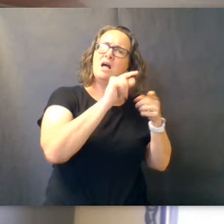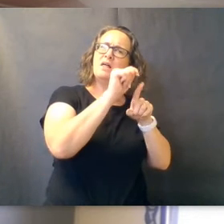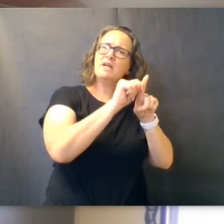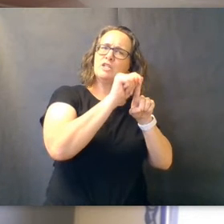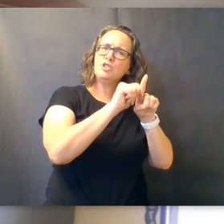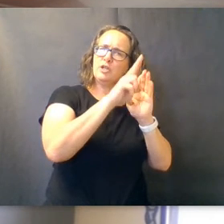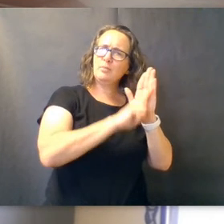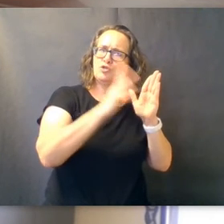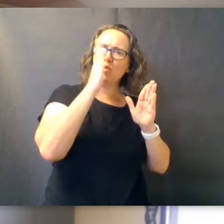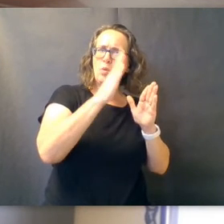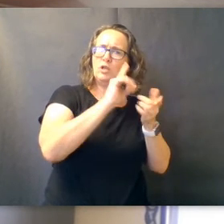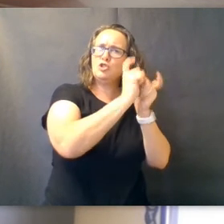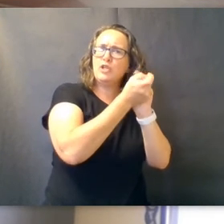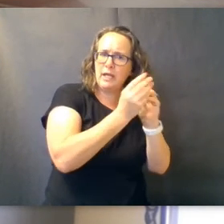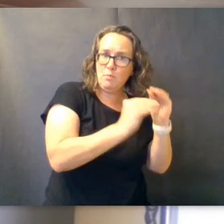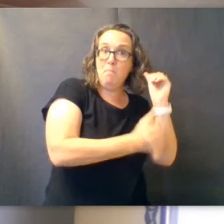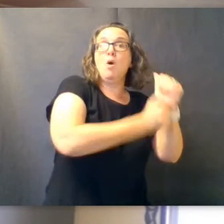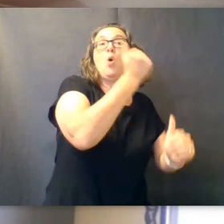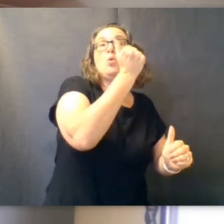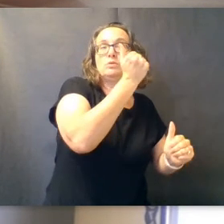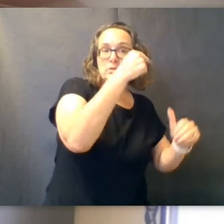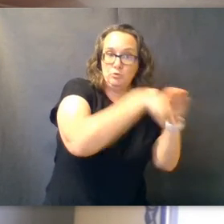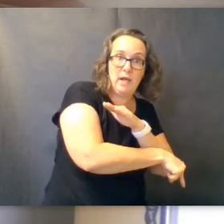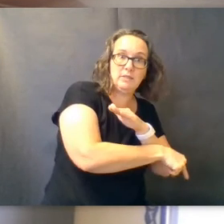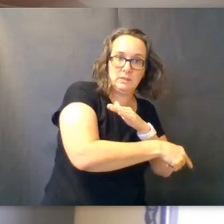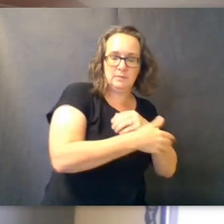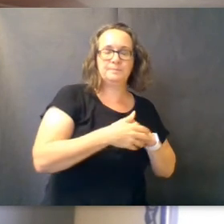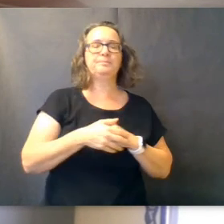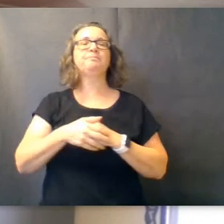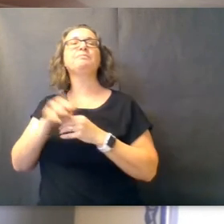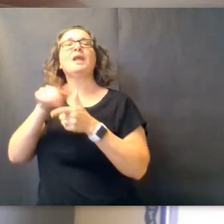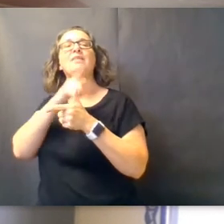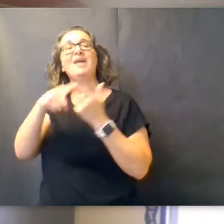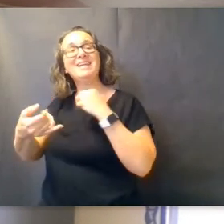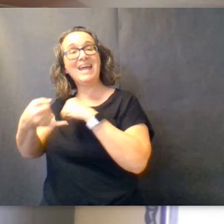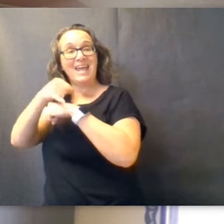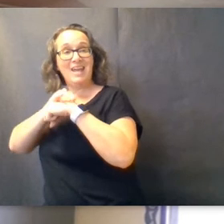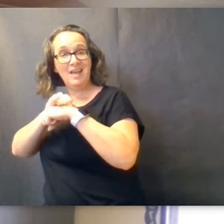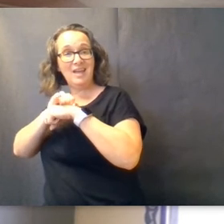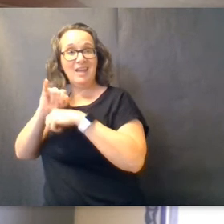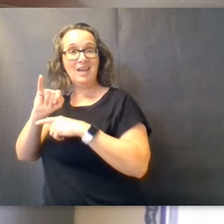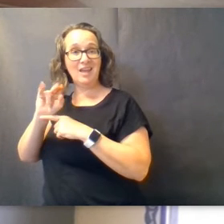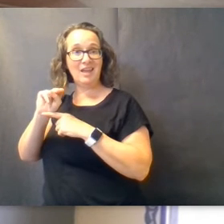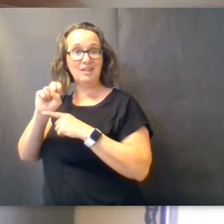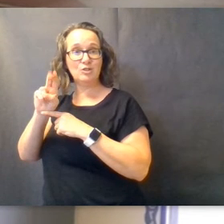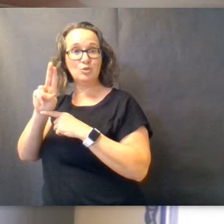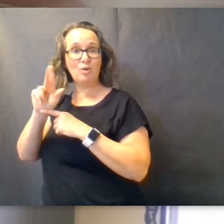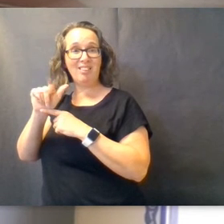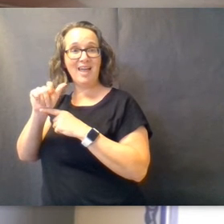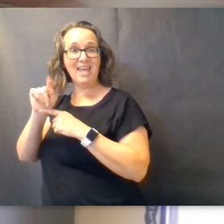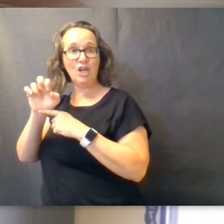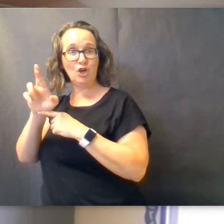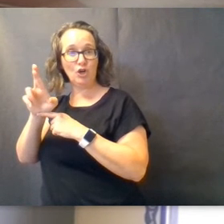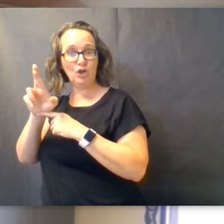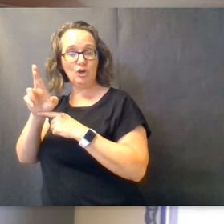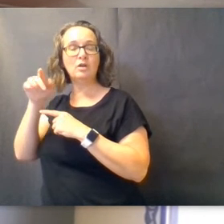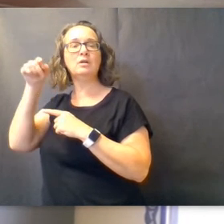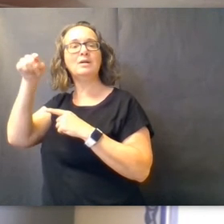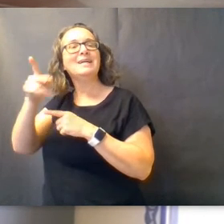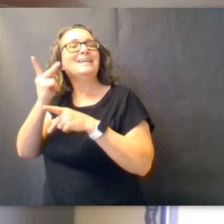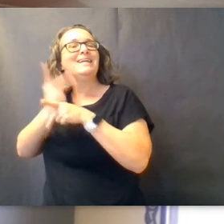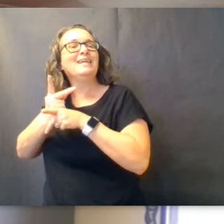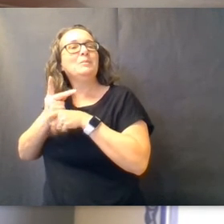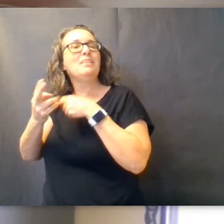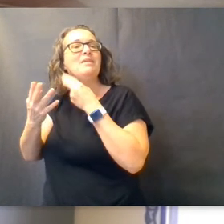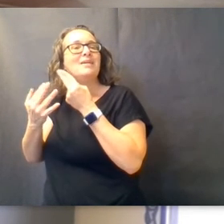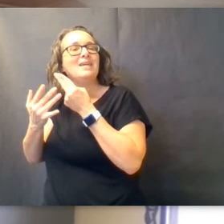most drastically. Then you've got an insulator. And an insulator is something that's going to keep the heat